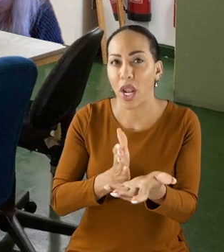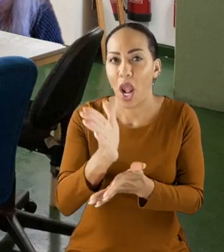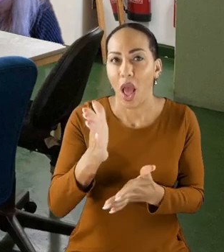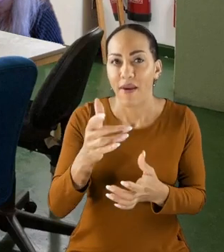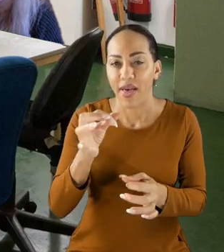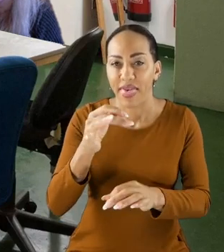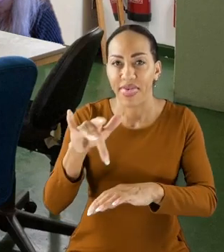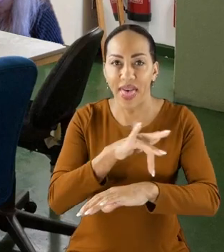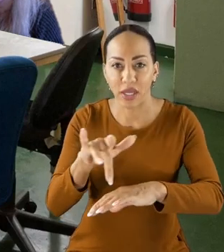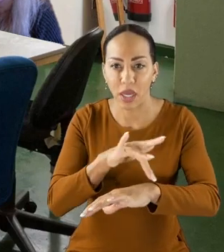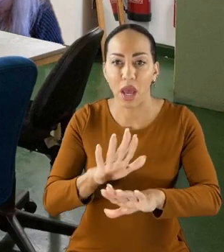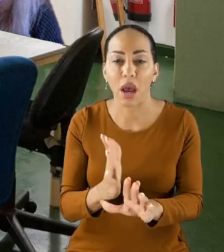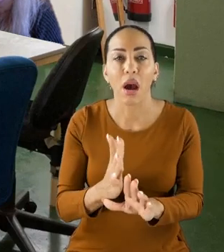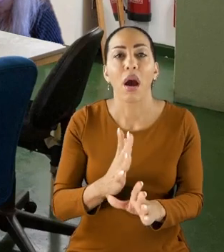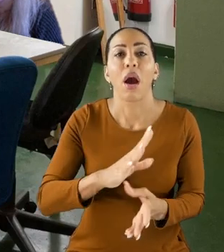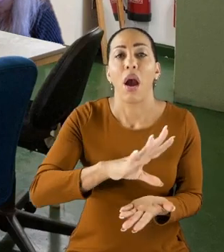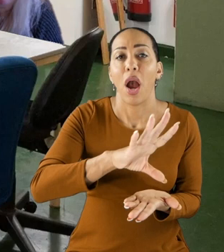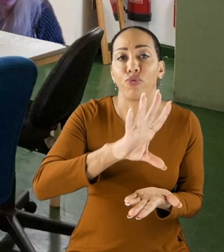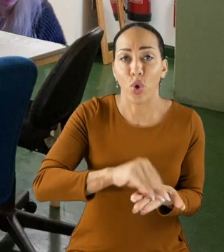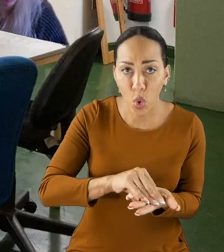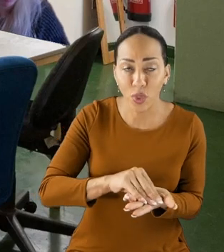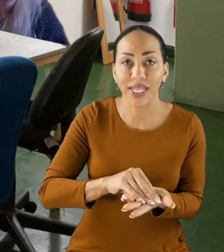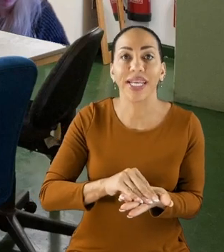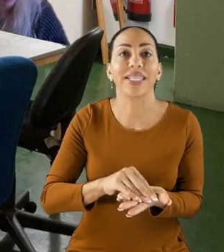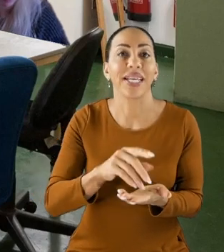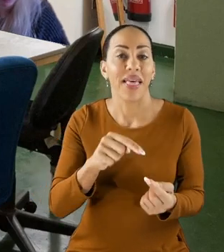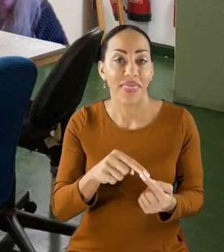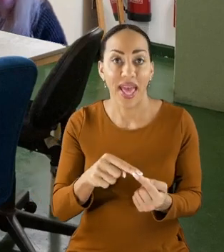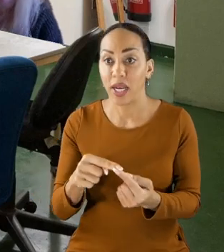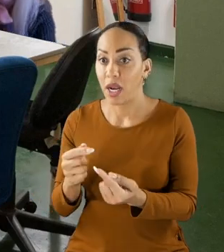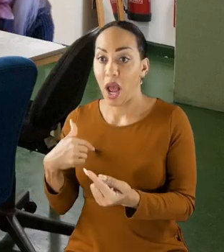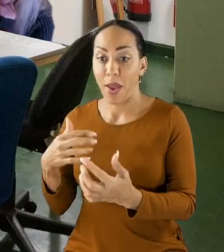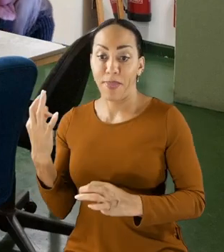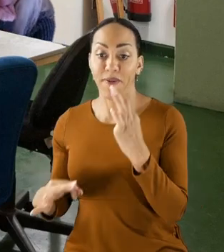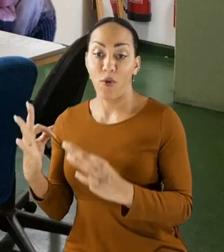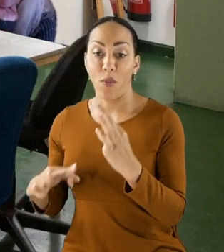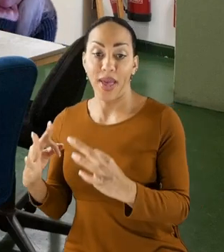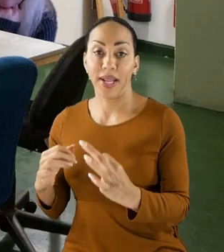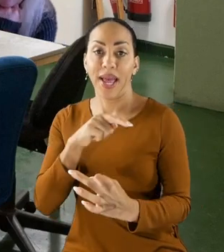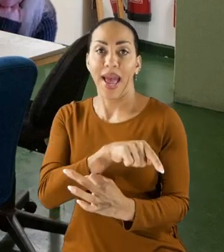It was like recording yourself or recording others and then playing a scene with them as if in real time,